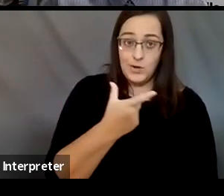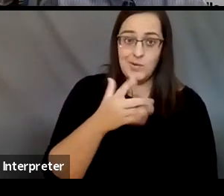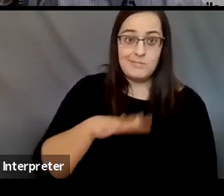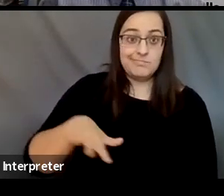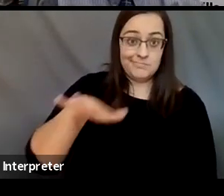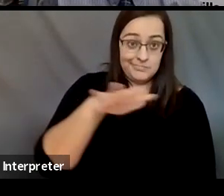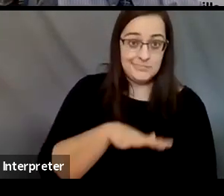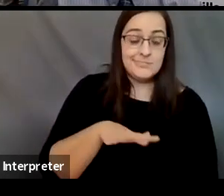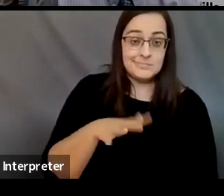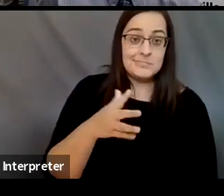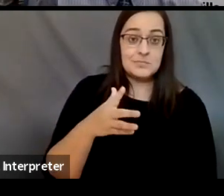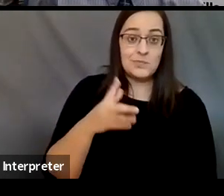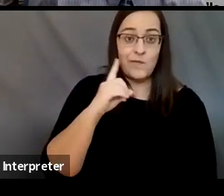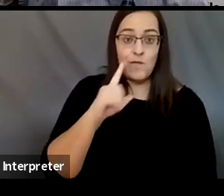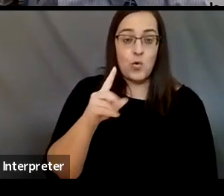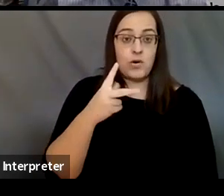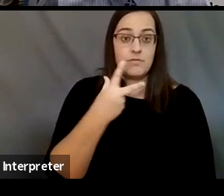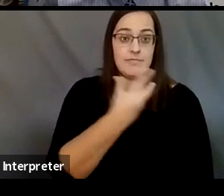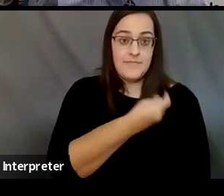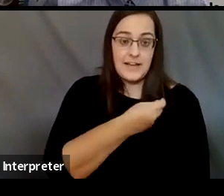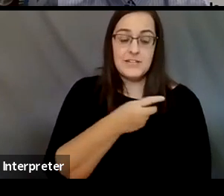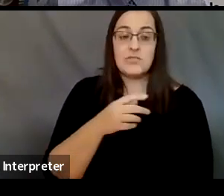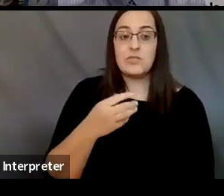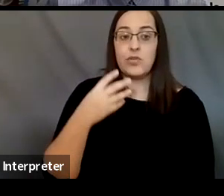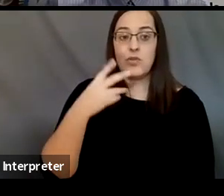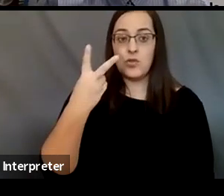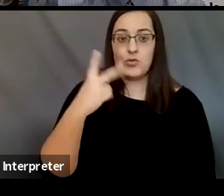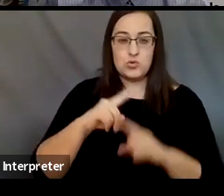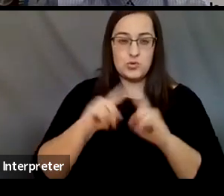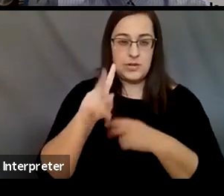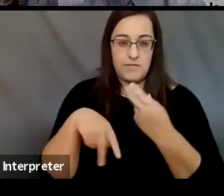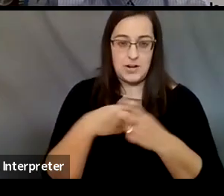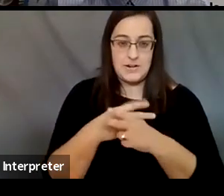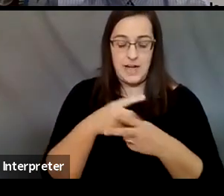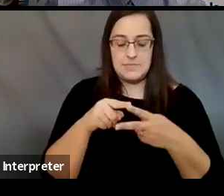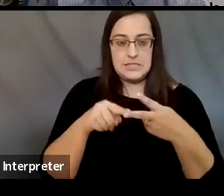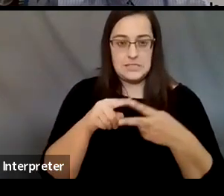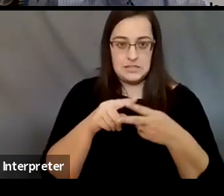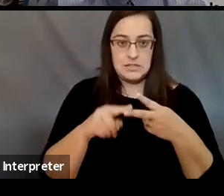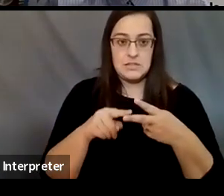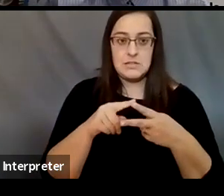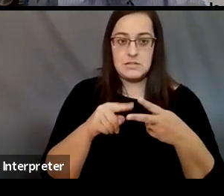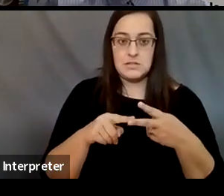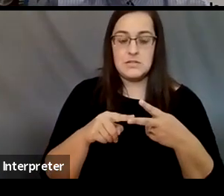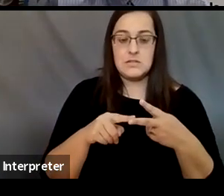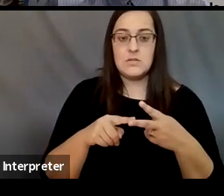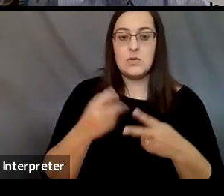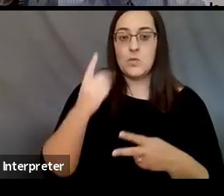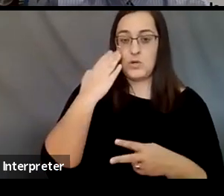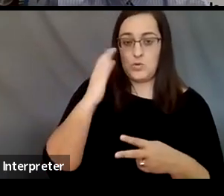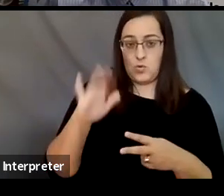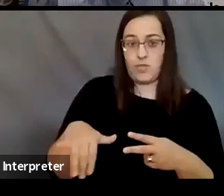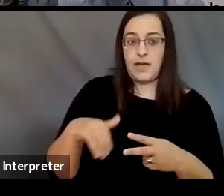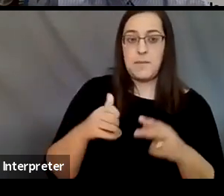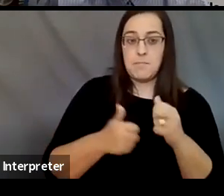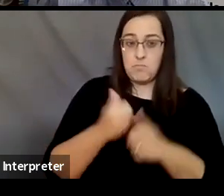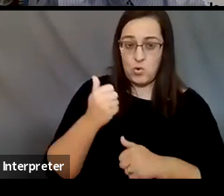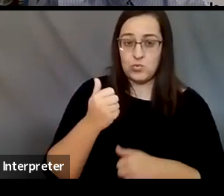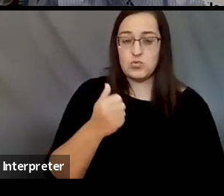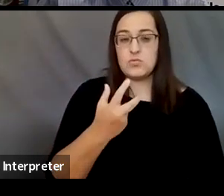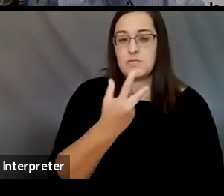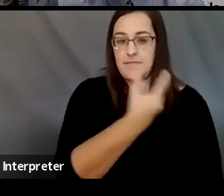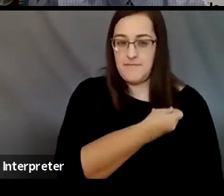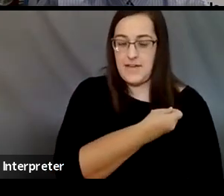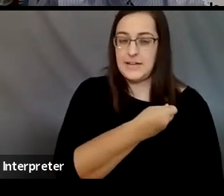And then there's 2 different types of syringes. So we know that most of the vaccines